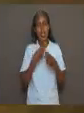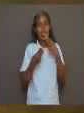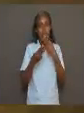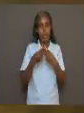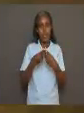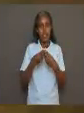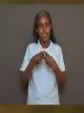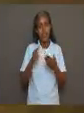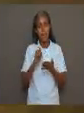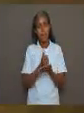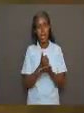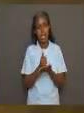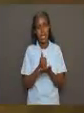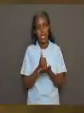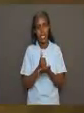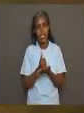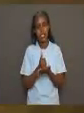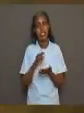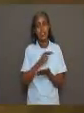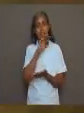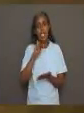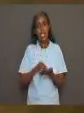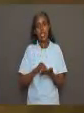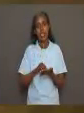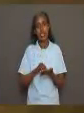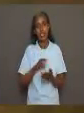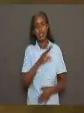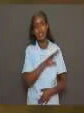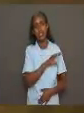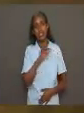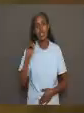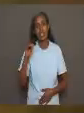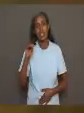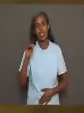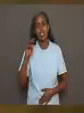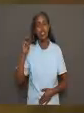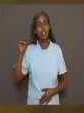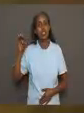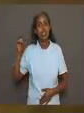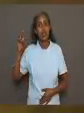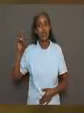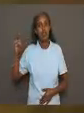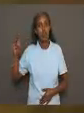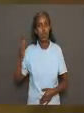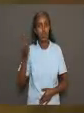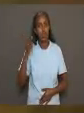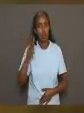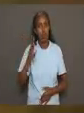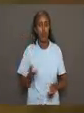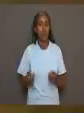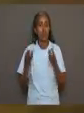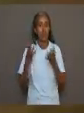mean, the median, and the mode or